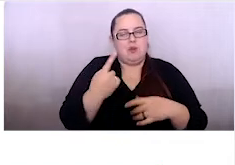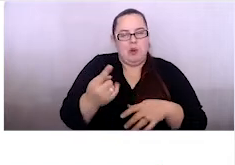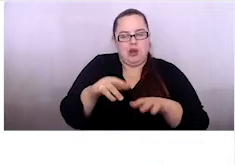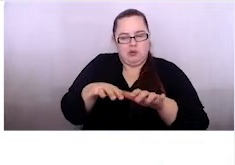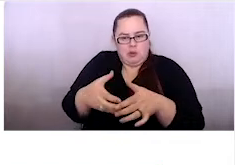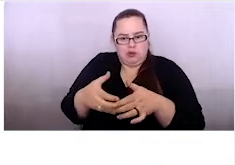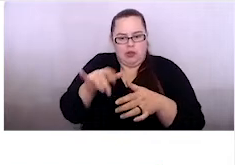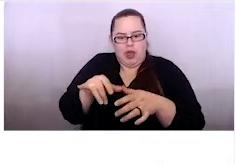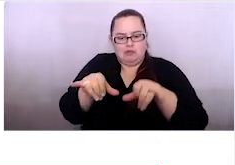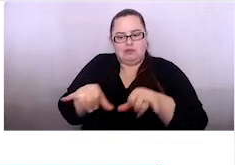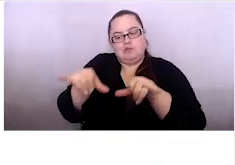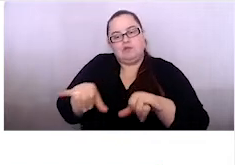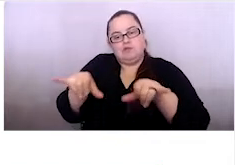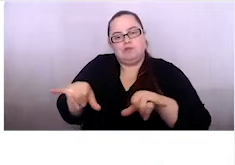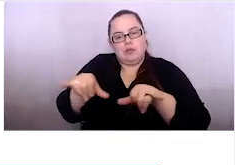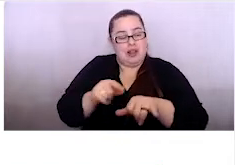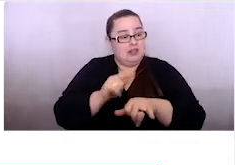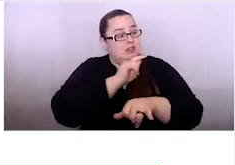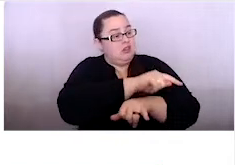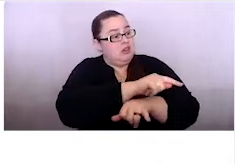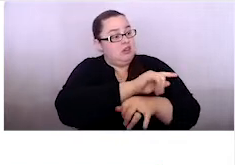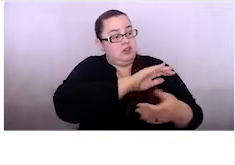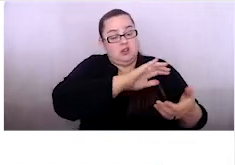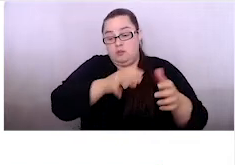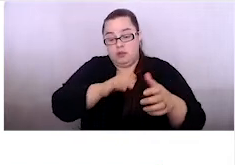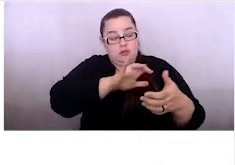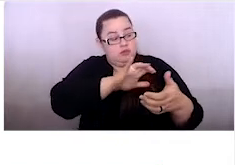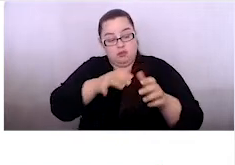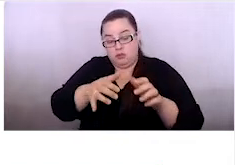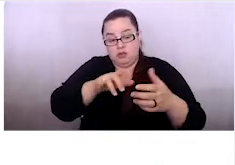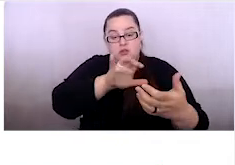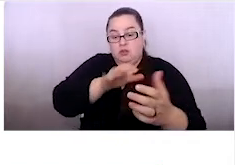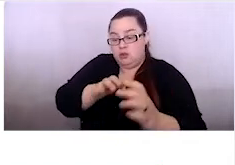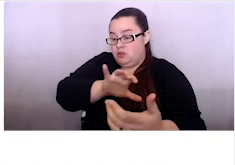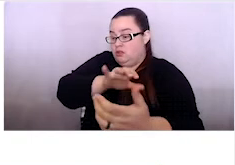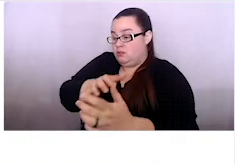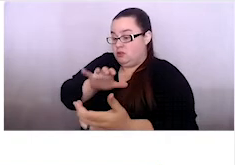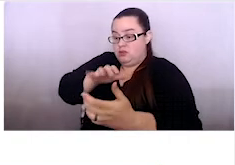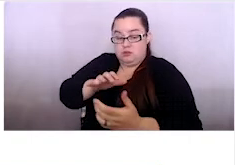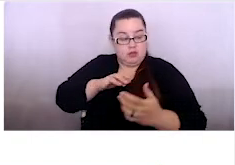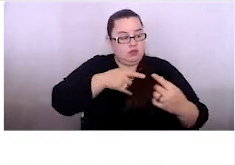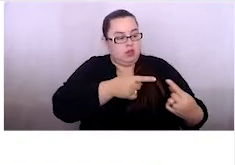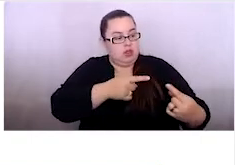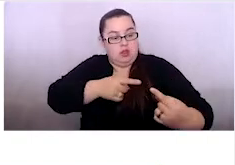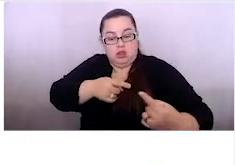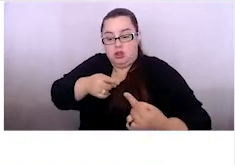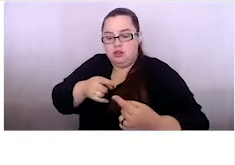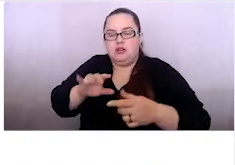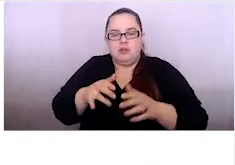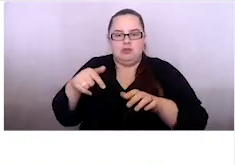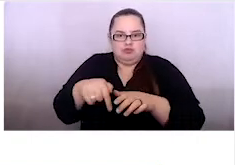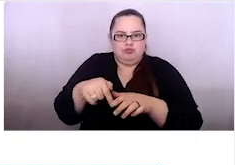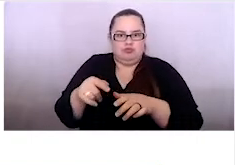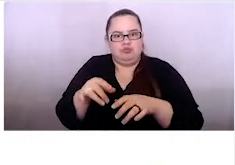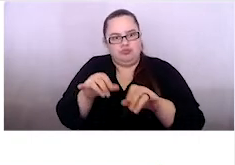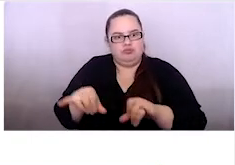other cultures are compared or contrasted to the dominant culture. And lastly is intercultural.